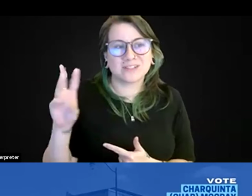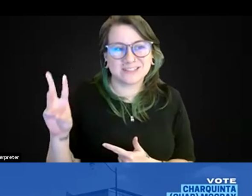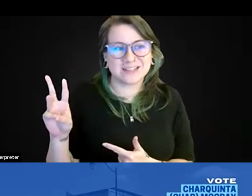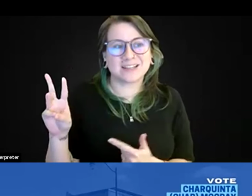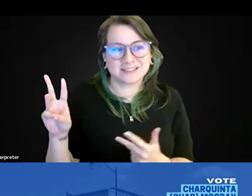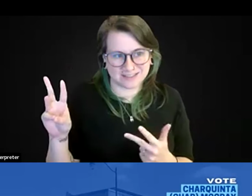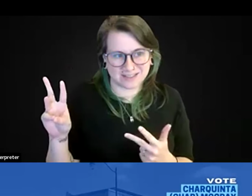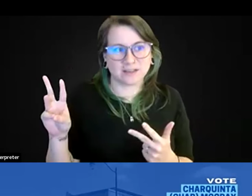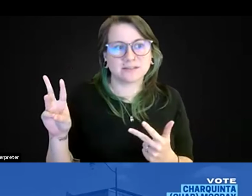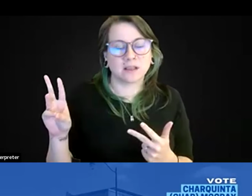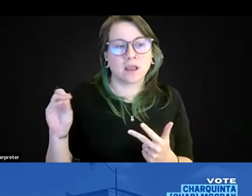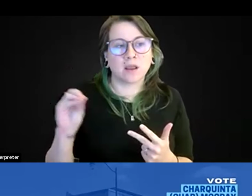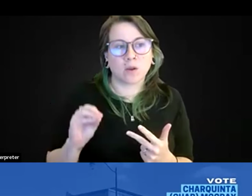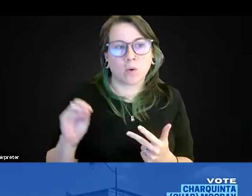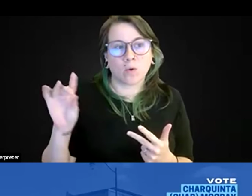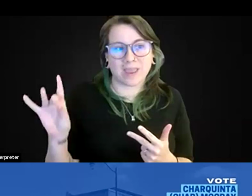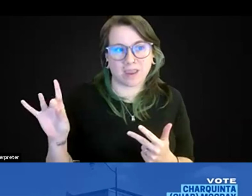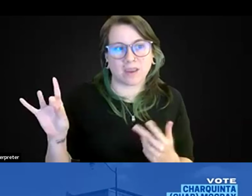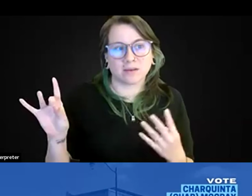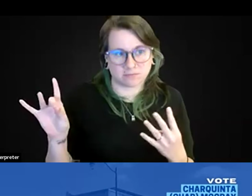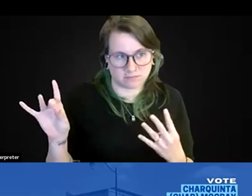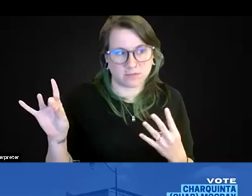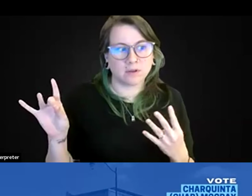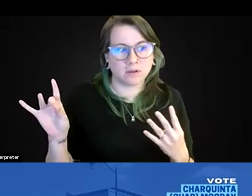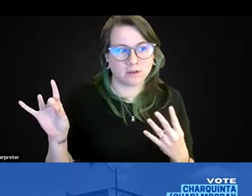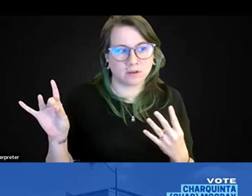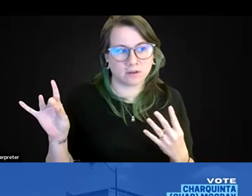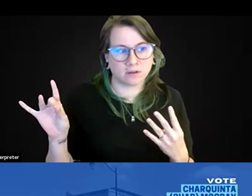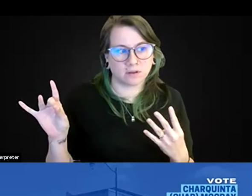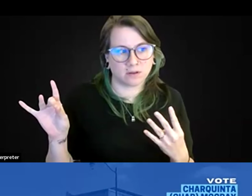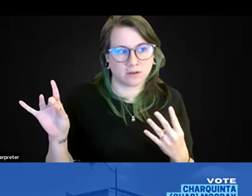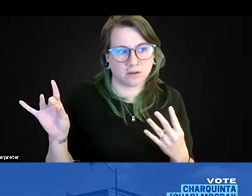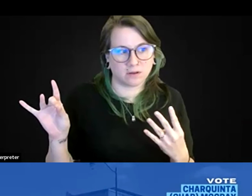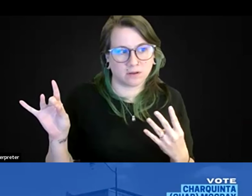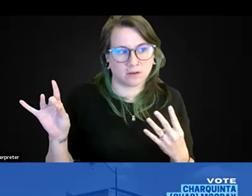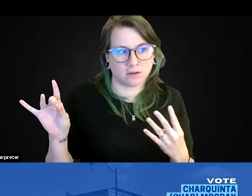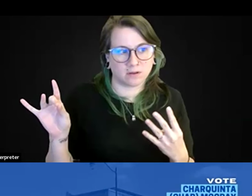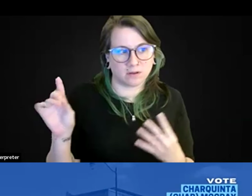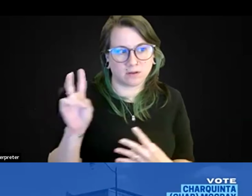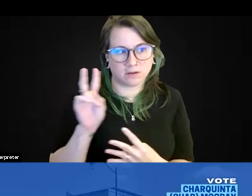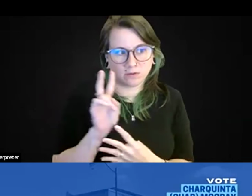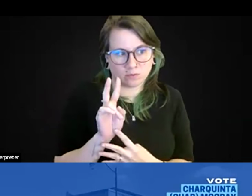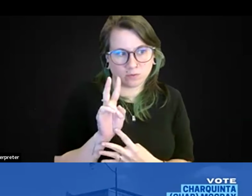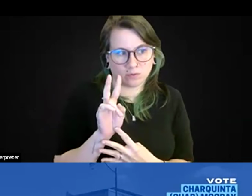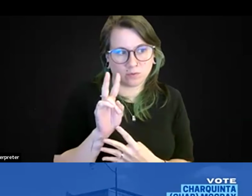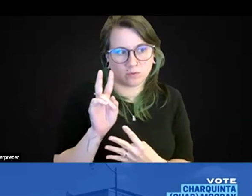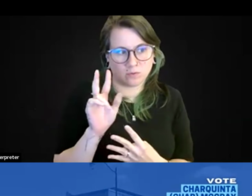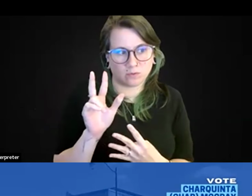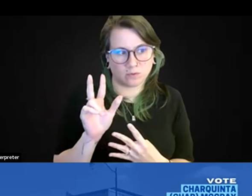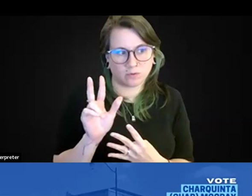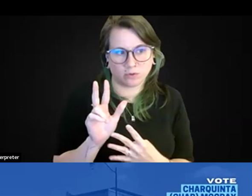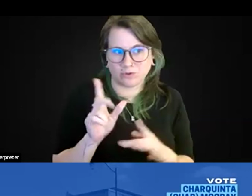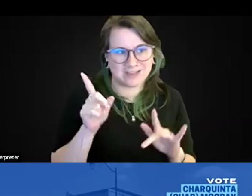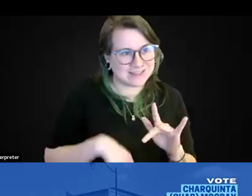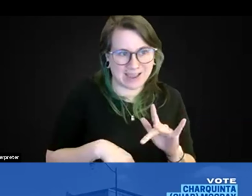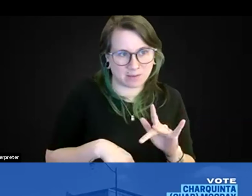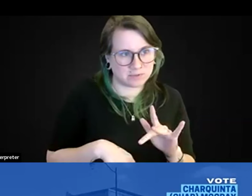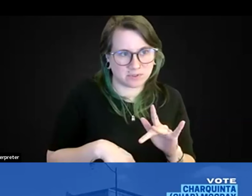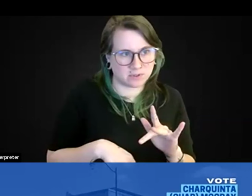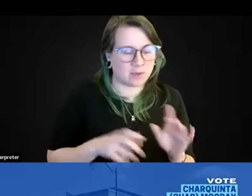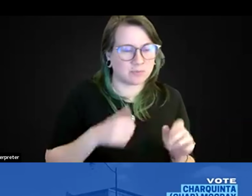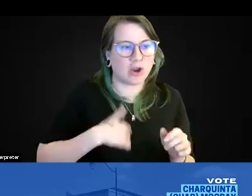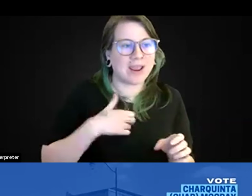5DO6, and 5DO8. 5D, 5DO2 is yes, 5DO3 is abstain, I'm